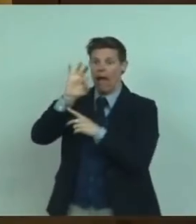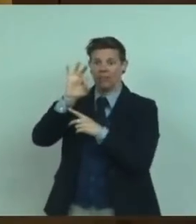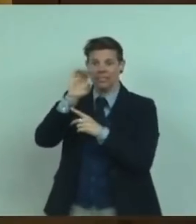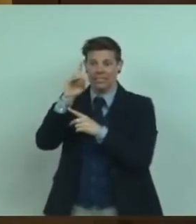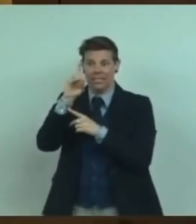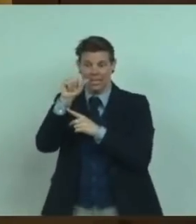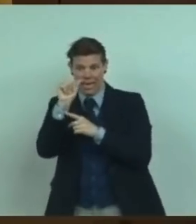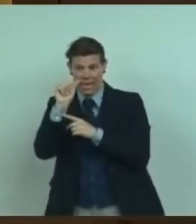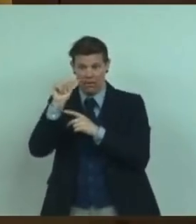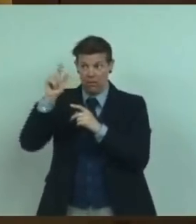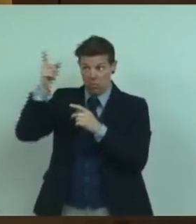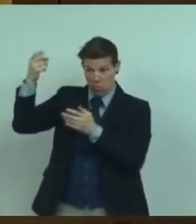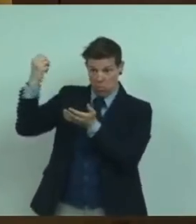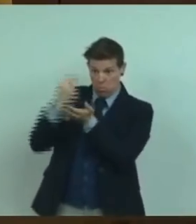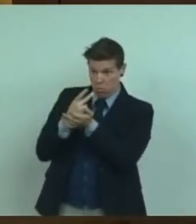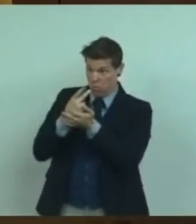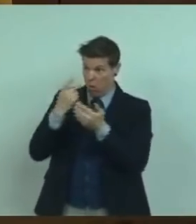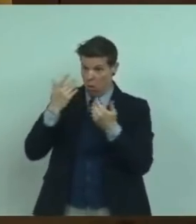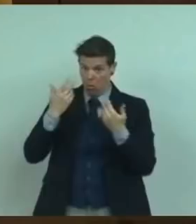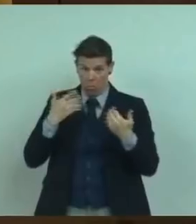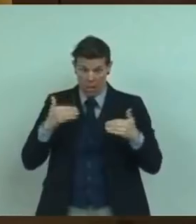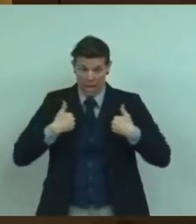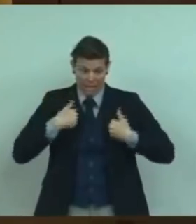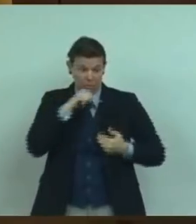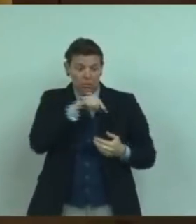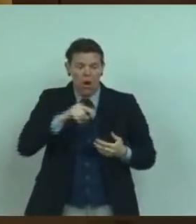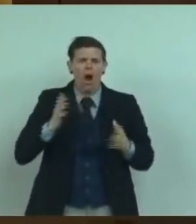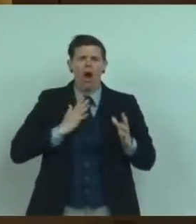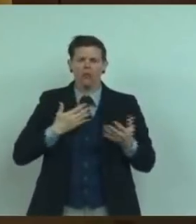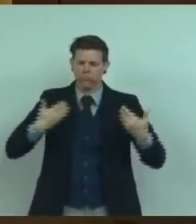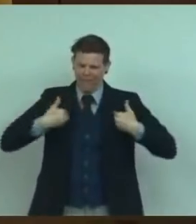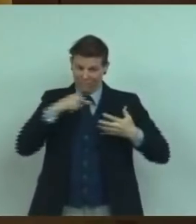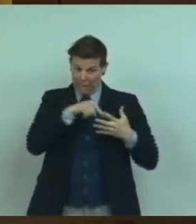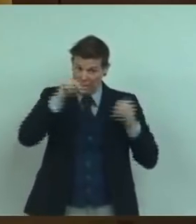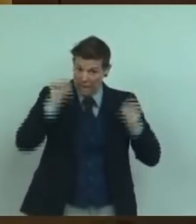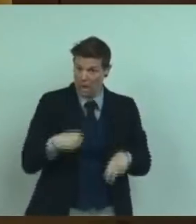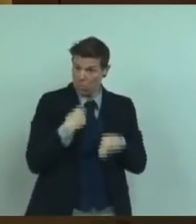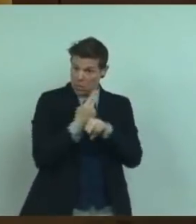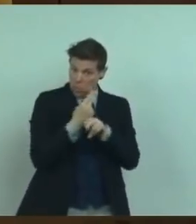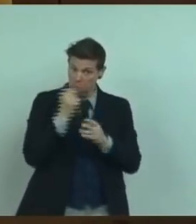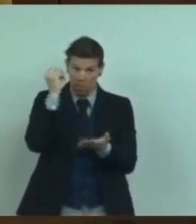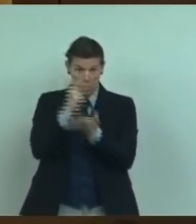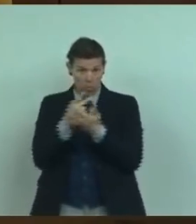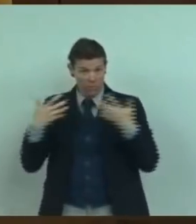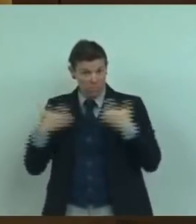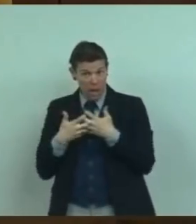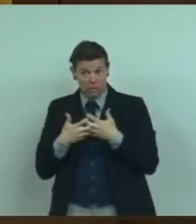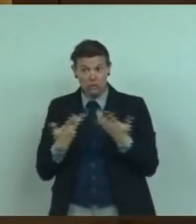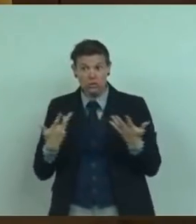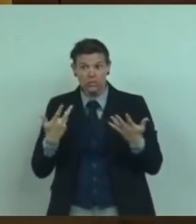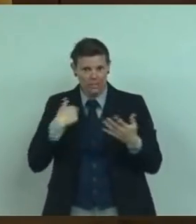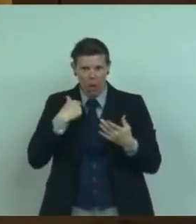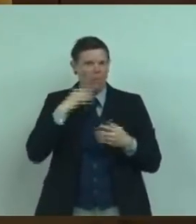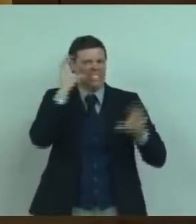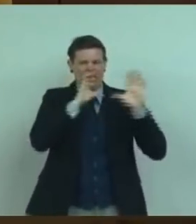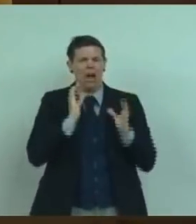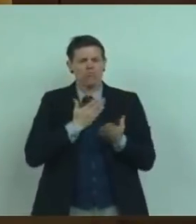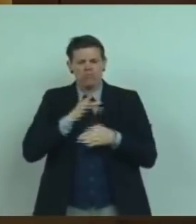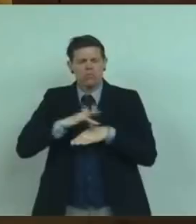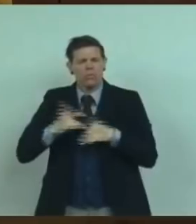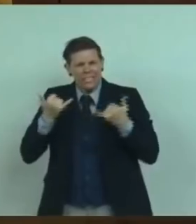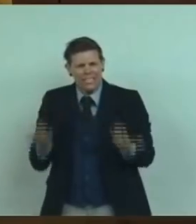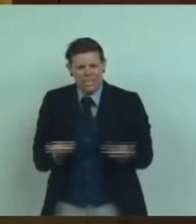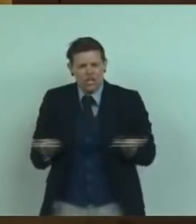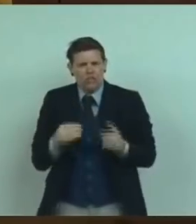ventilators independent of what's in the stockpile. We are doing that. We want to make sure that the new approvals for using CPAP